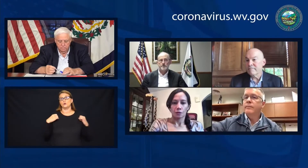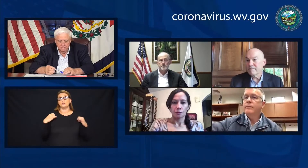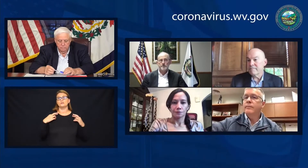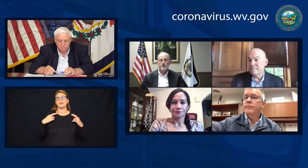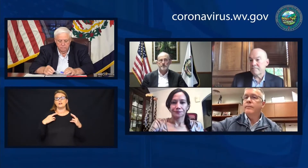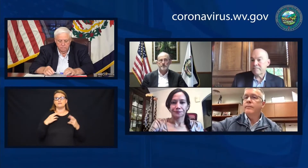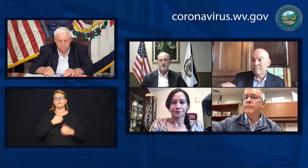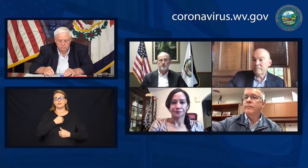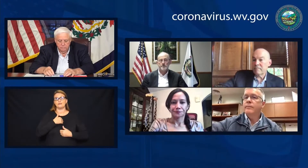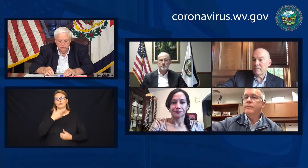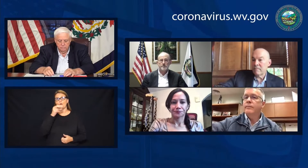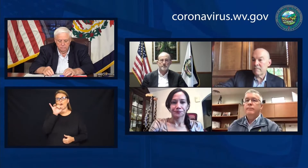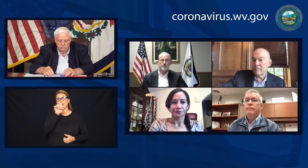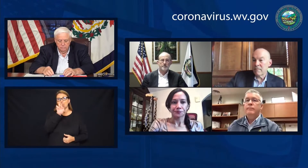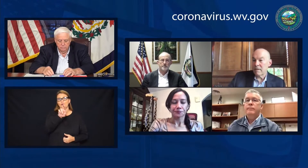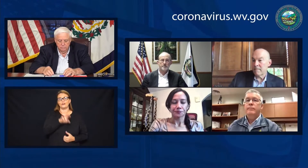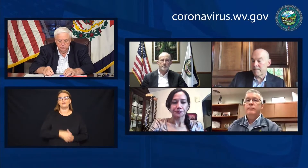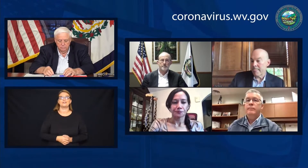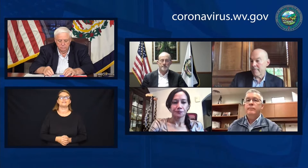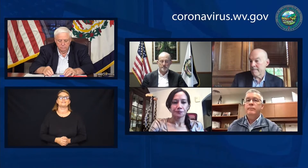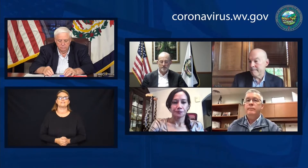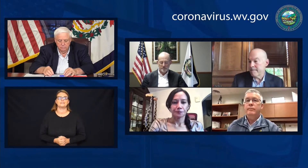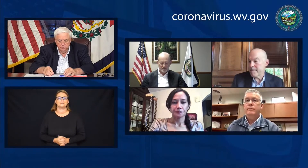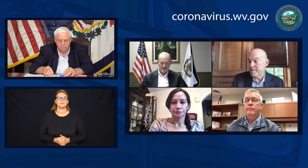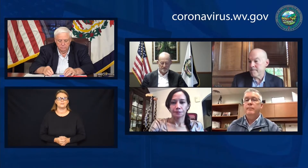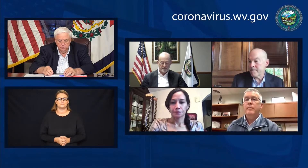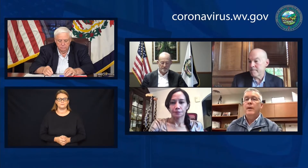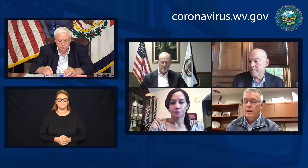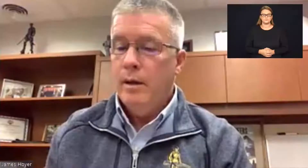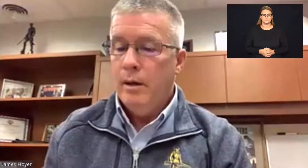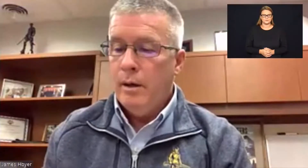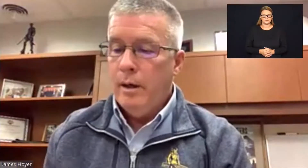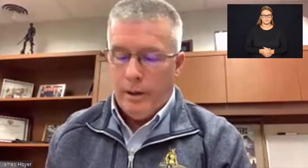Hoyer, the director of our Joint Interagency Task Force.